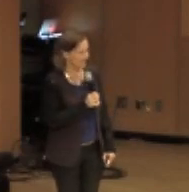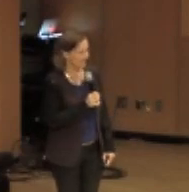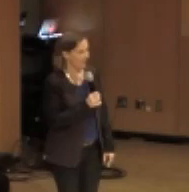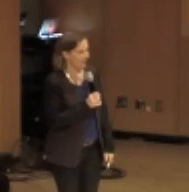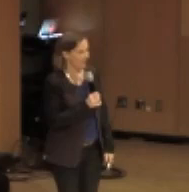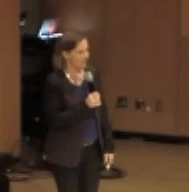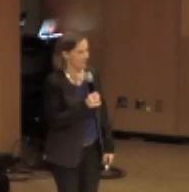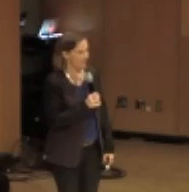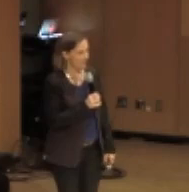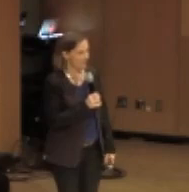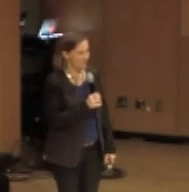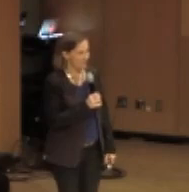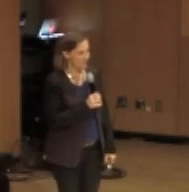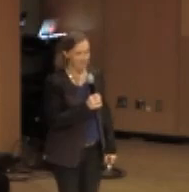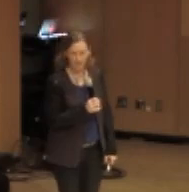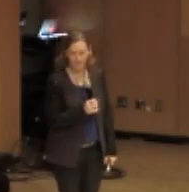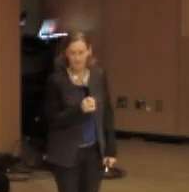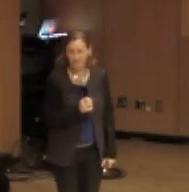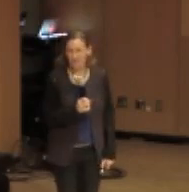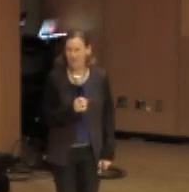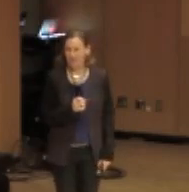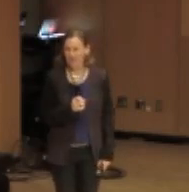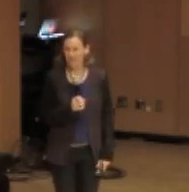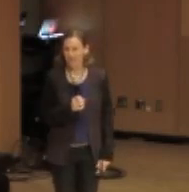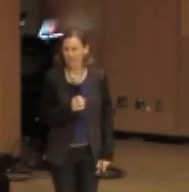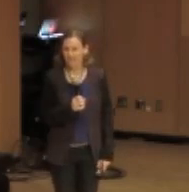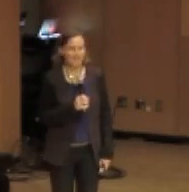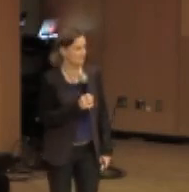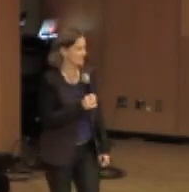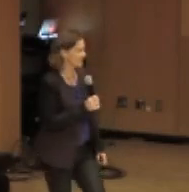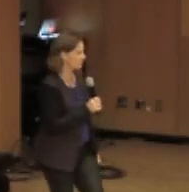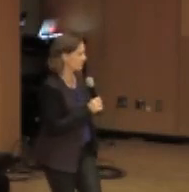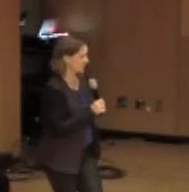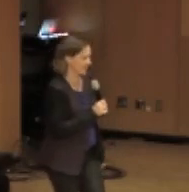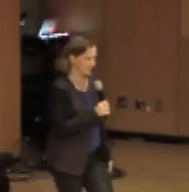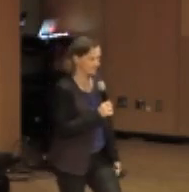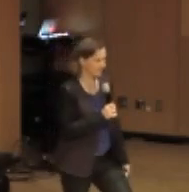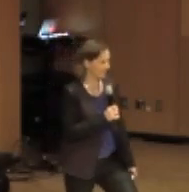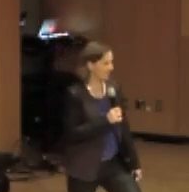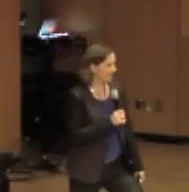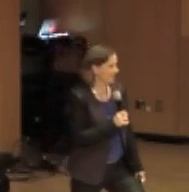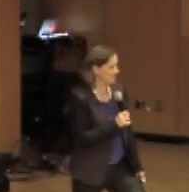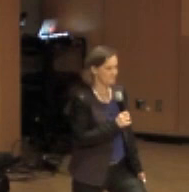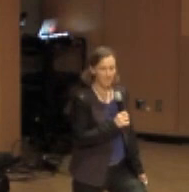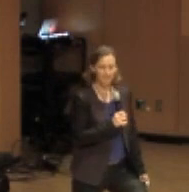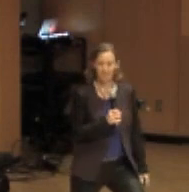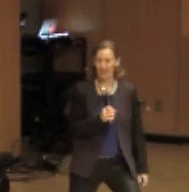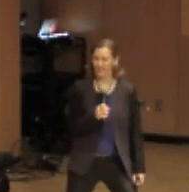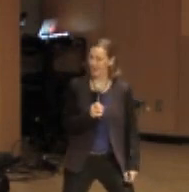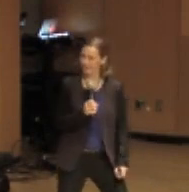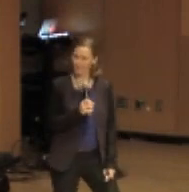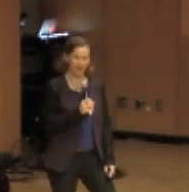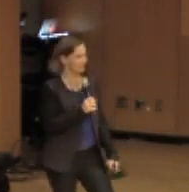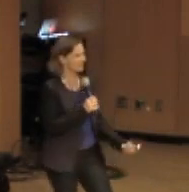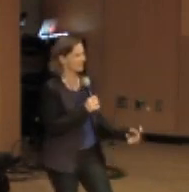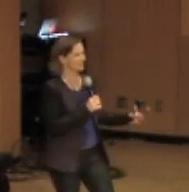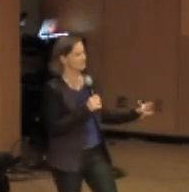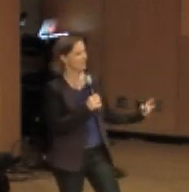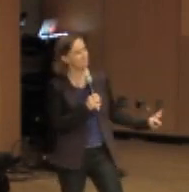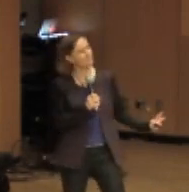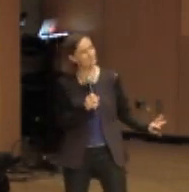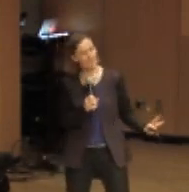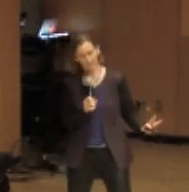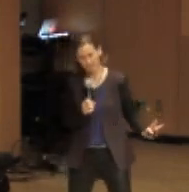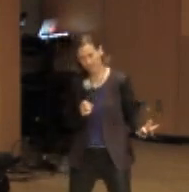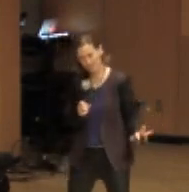2013 um by Quantum theater and it hasn't been done in New York yet um I I I feel like